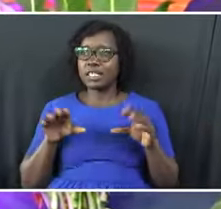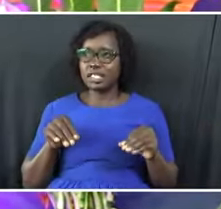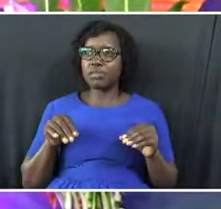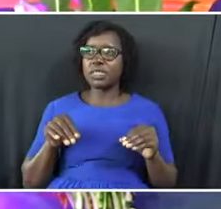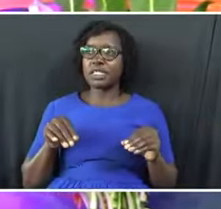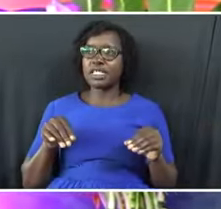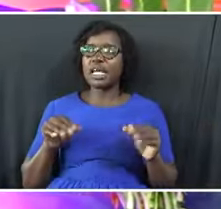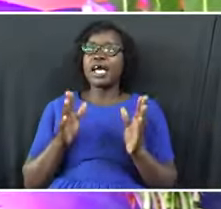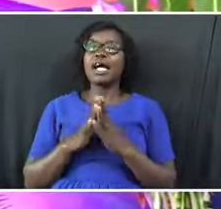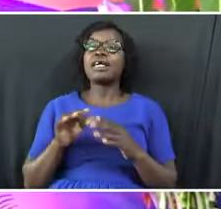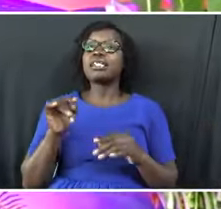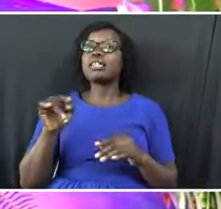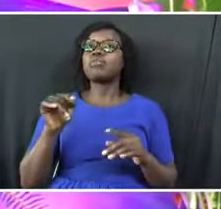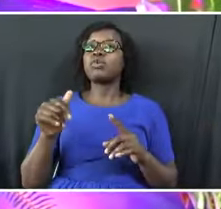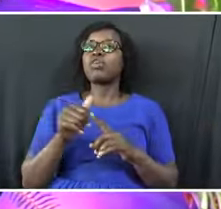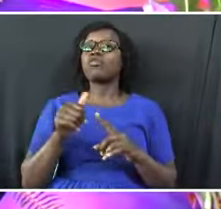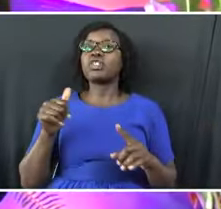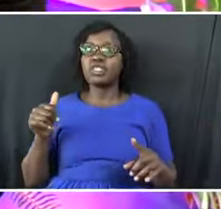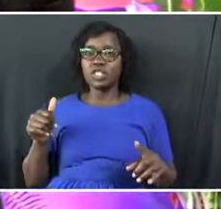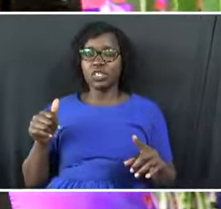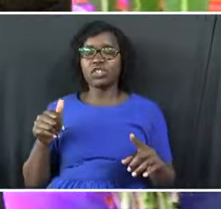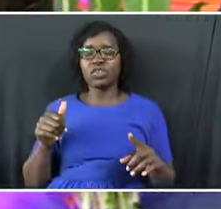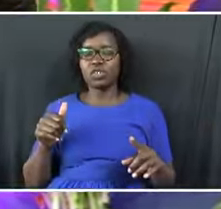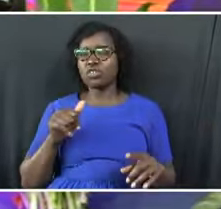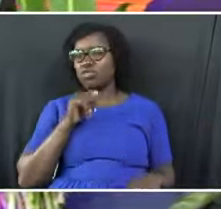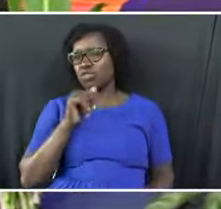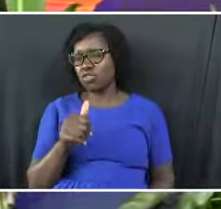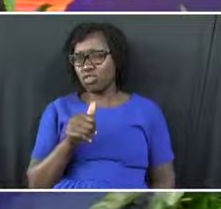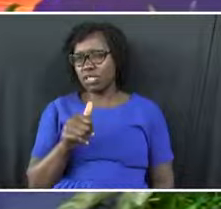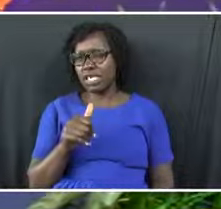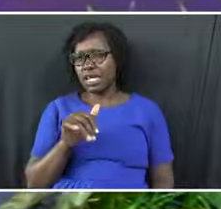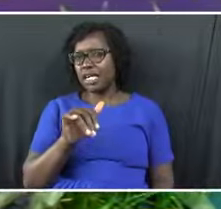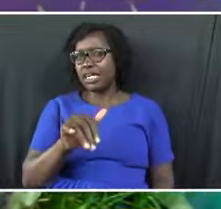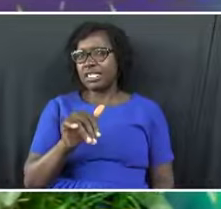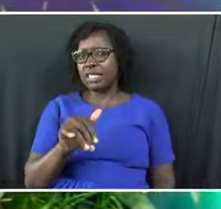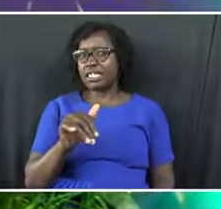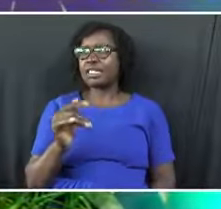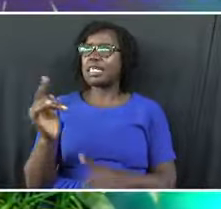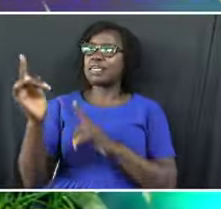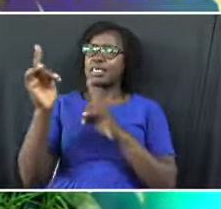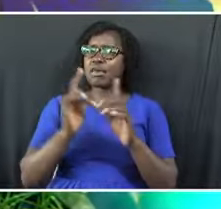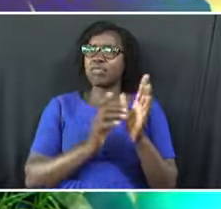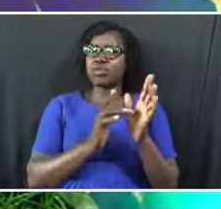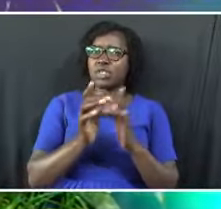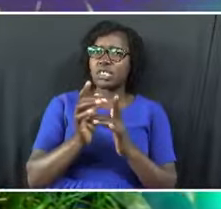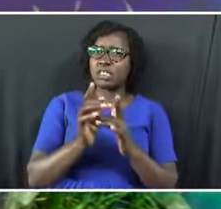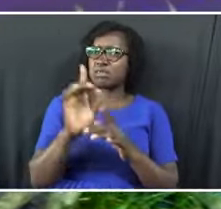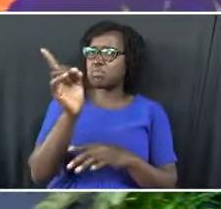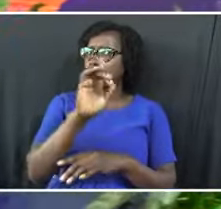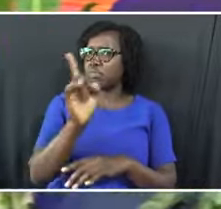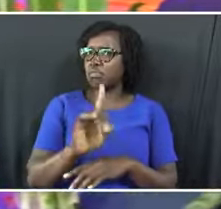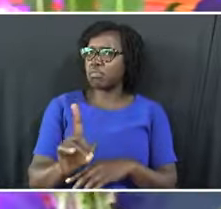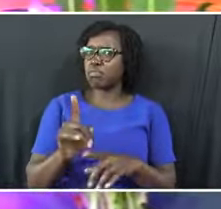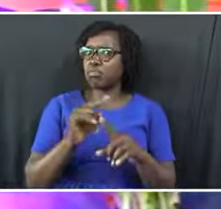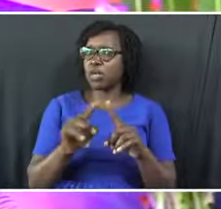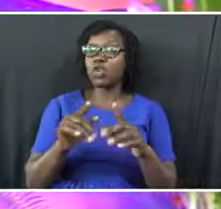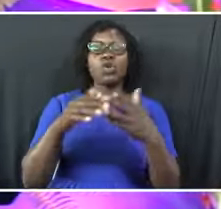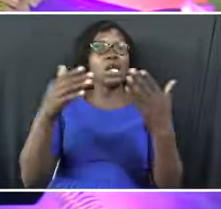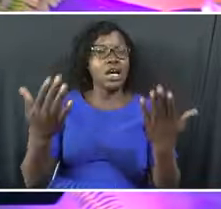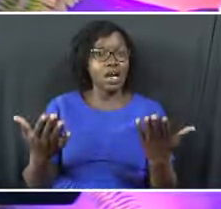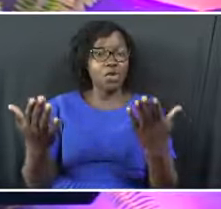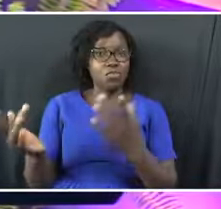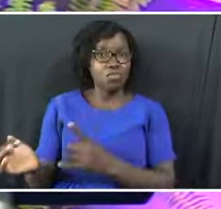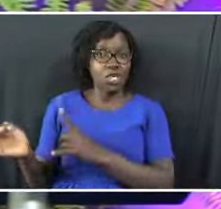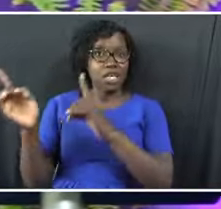and the point of rejection, it is not because they came to Christ Jesus, but it is on how